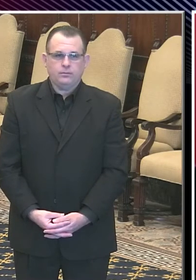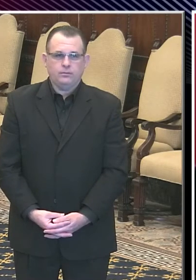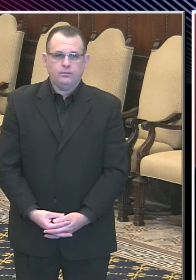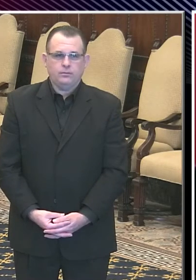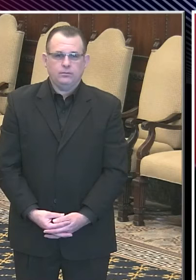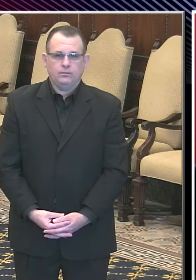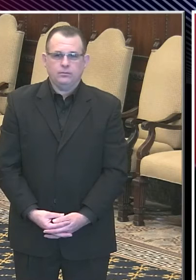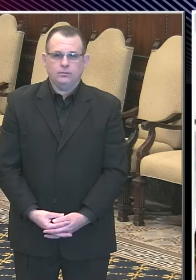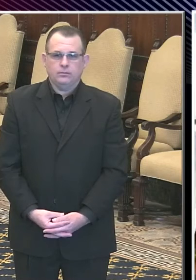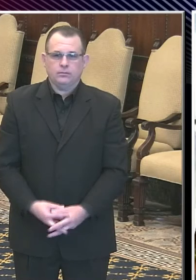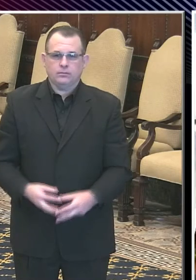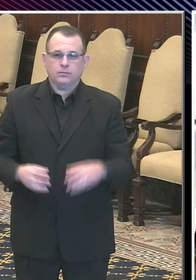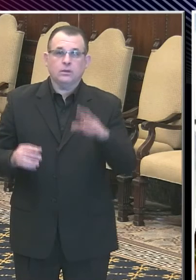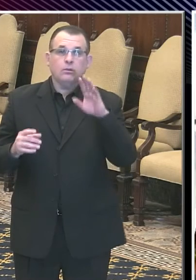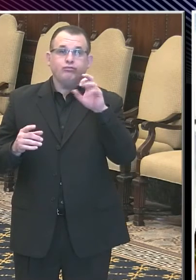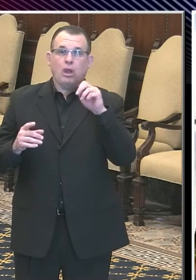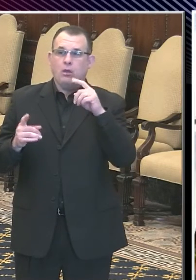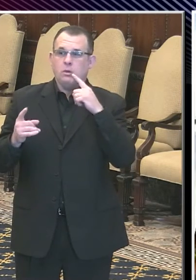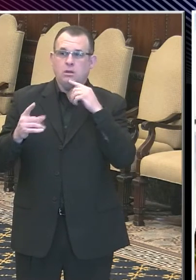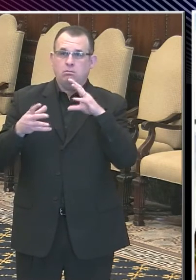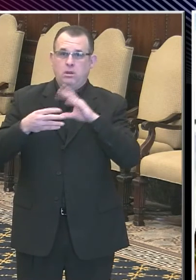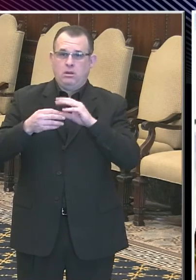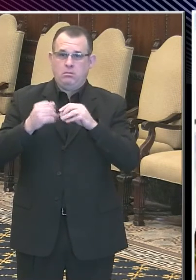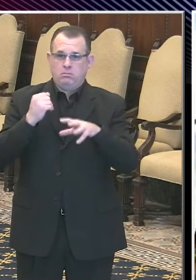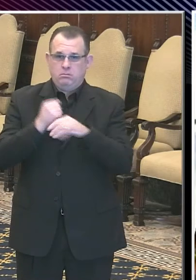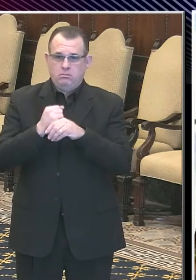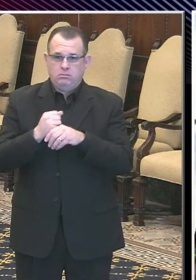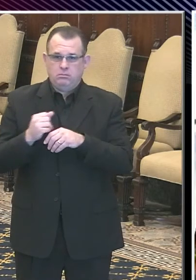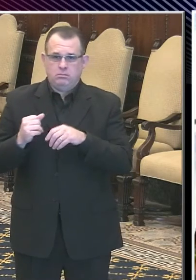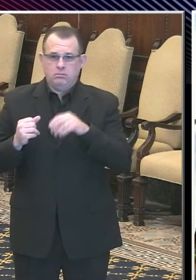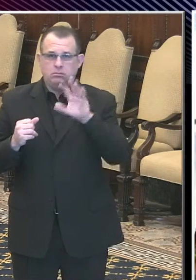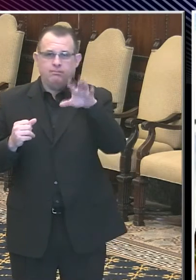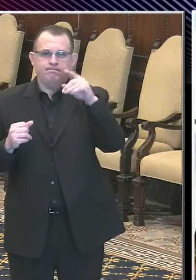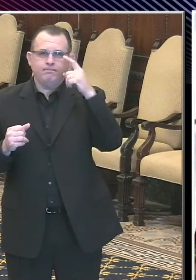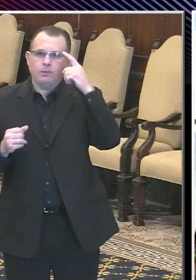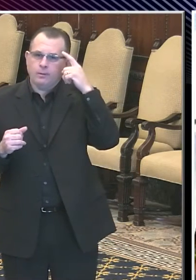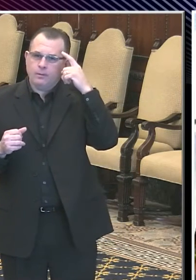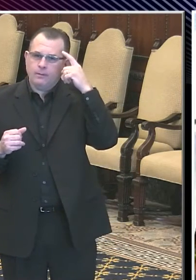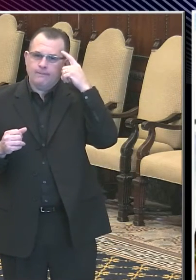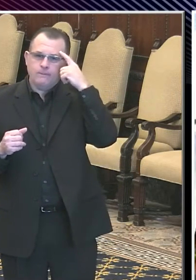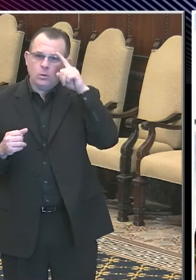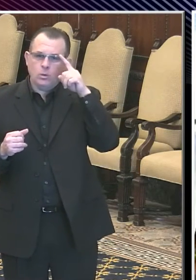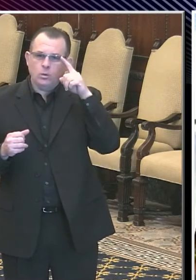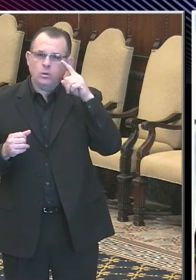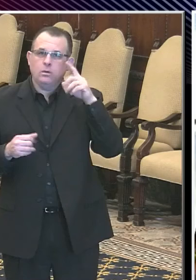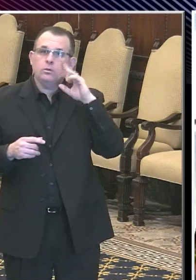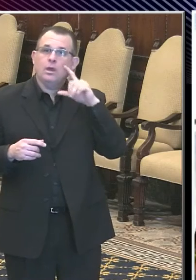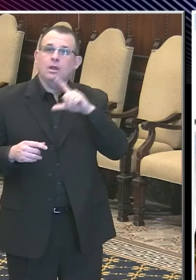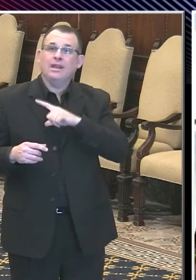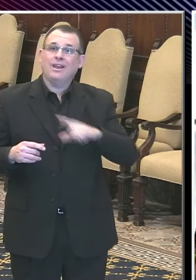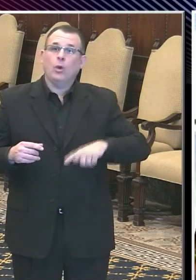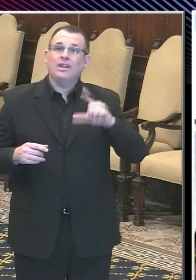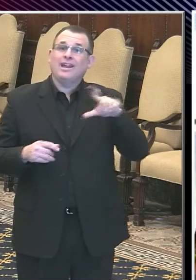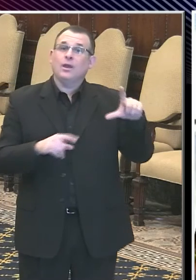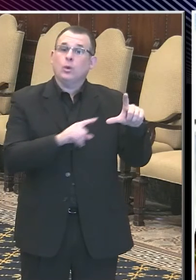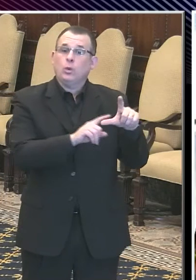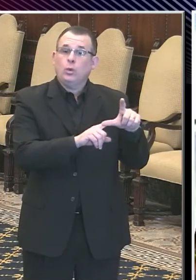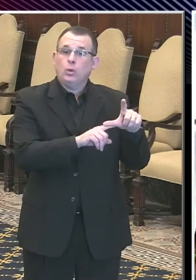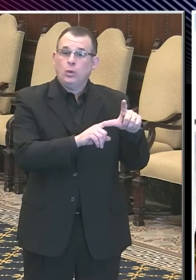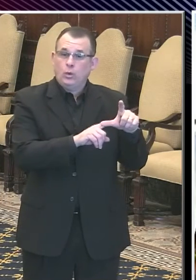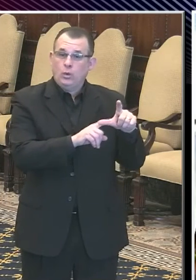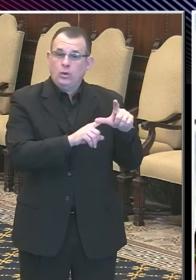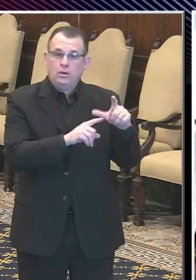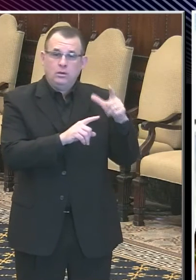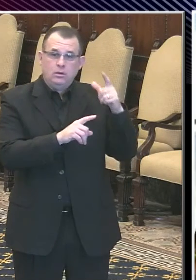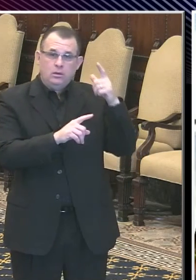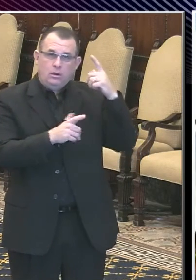Brian? Sure. For those people whose landlords take it upon themselves to try